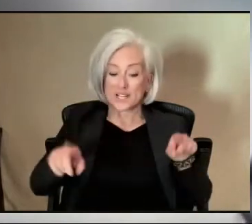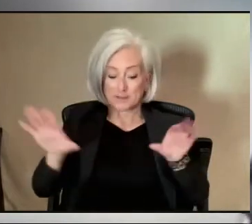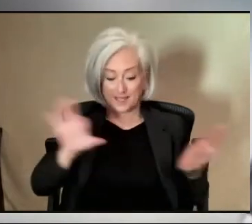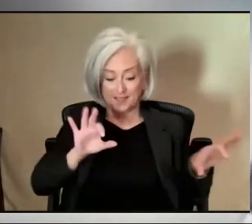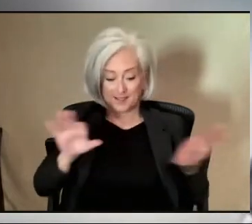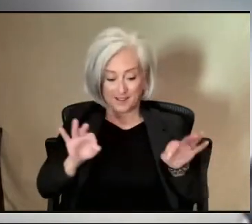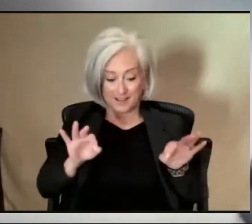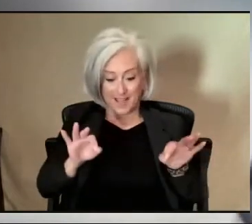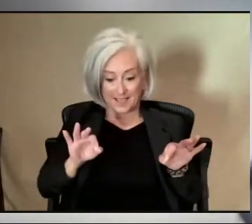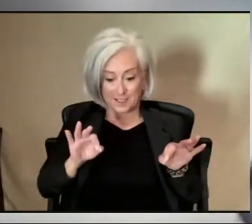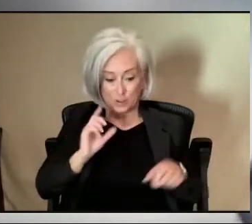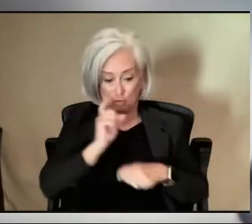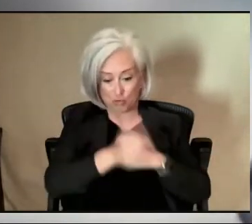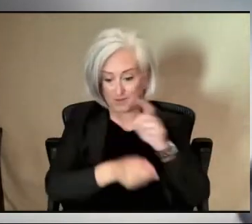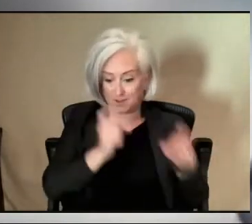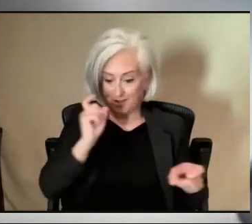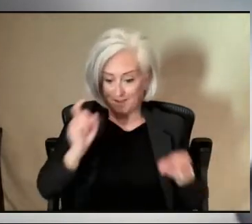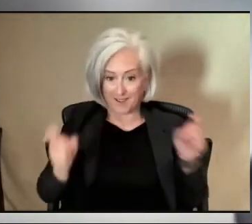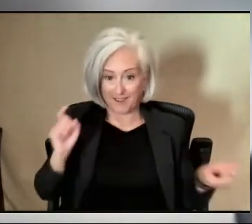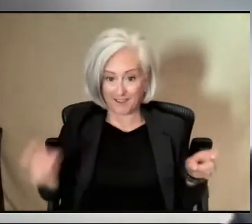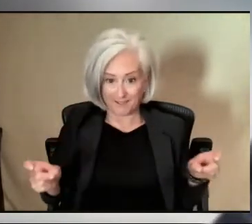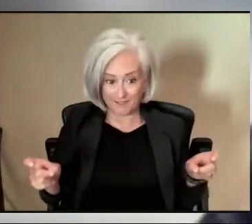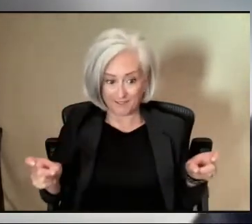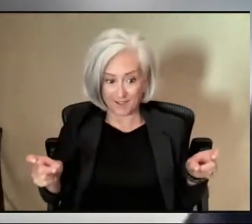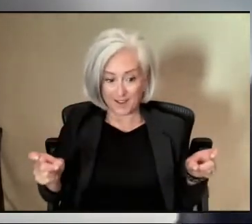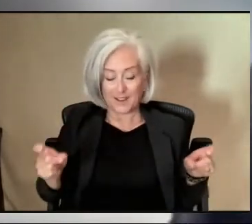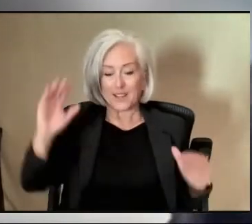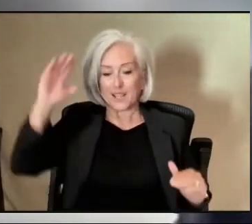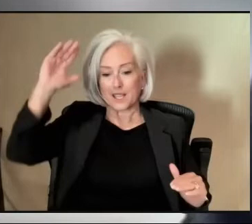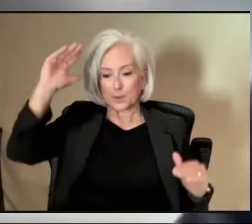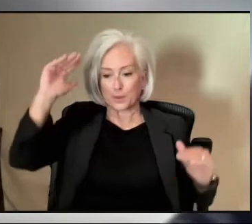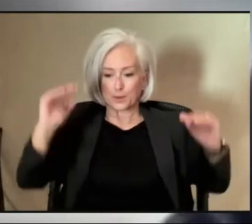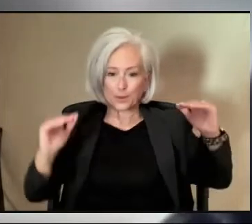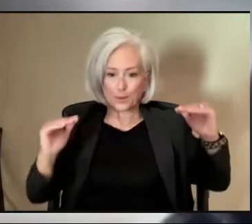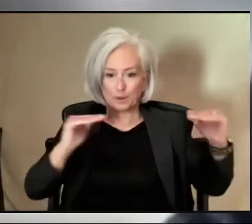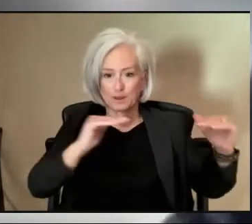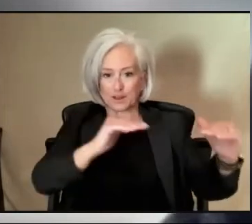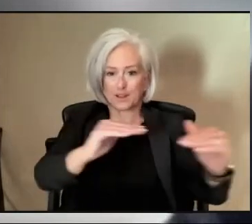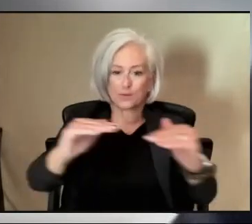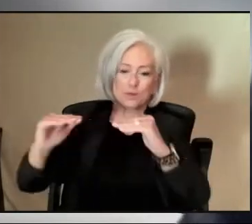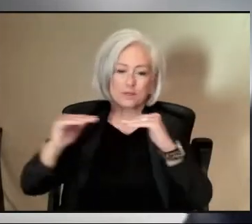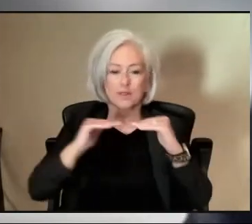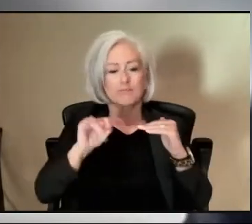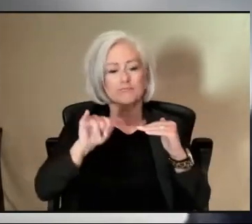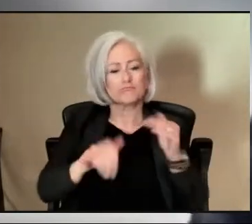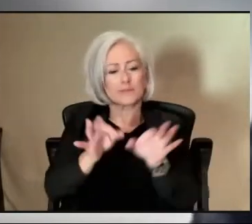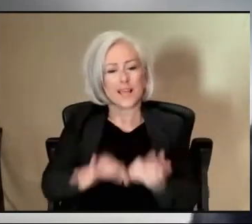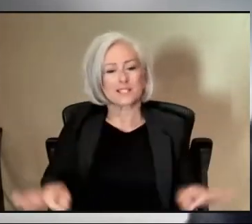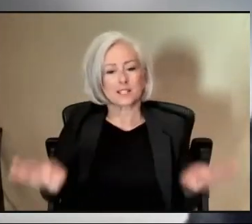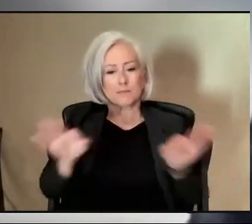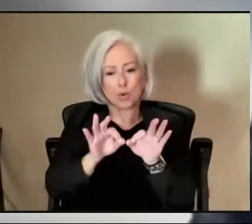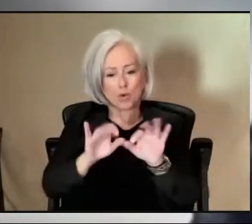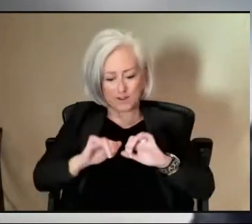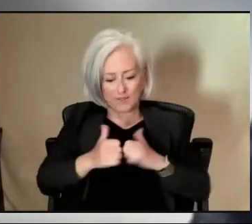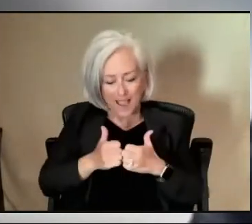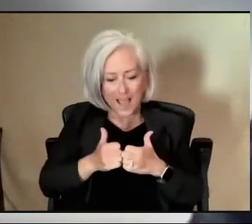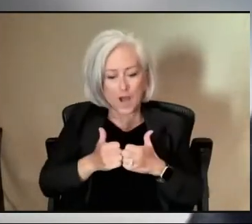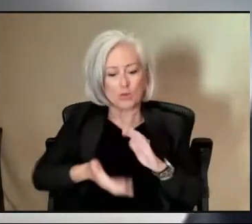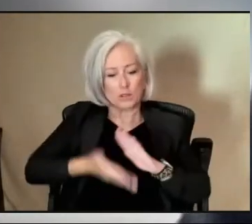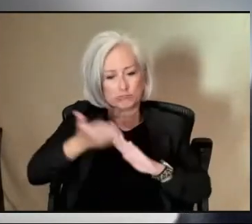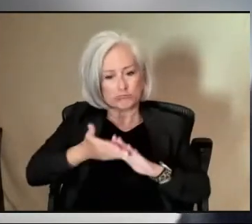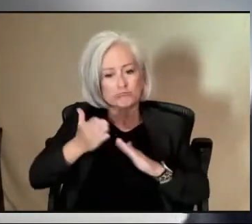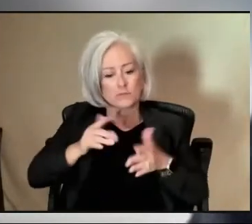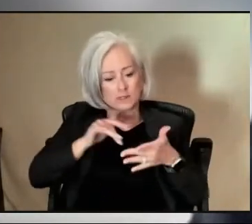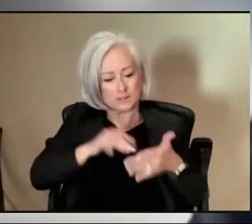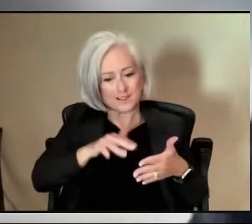to negate those differences. So that's a key piece of running these trials so that we can